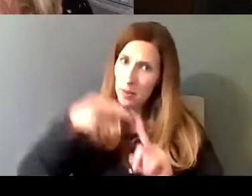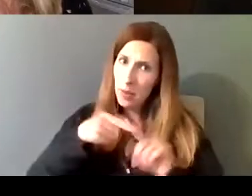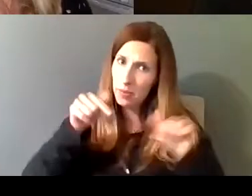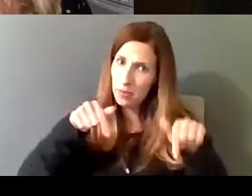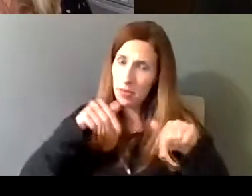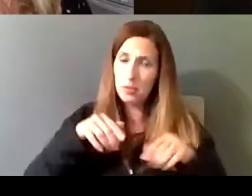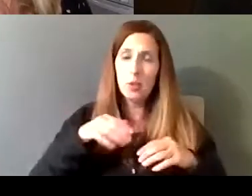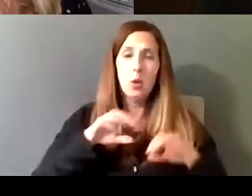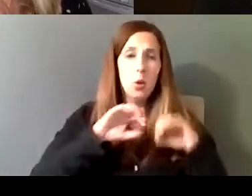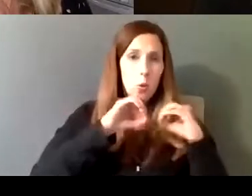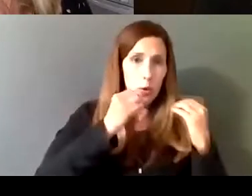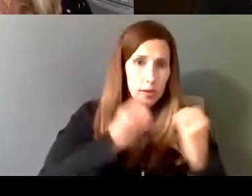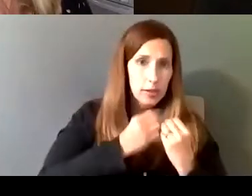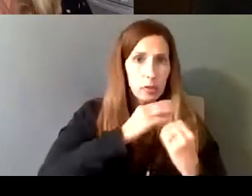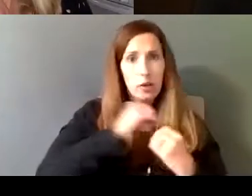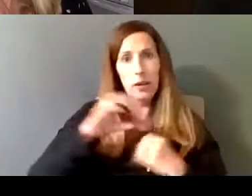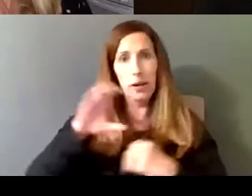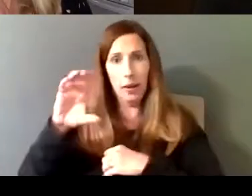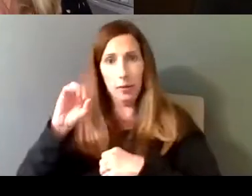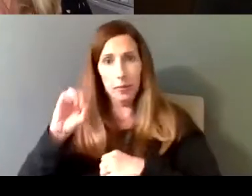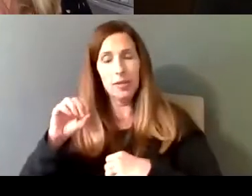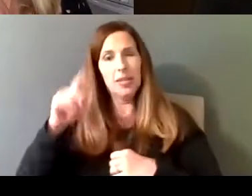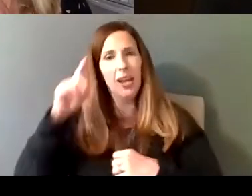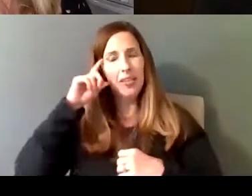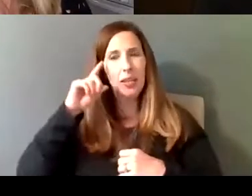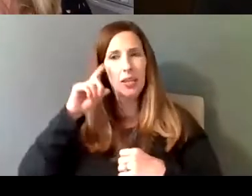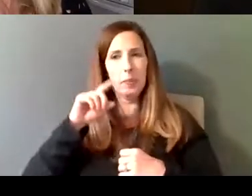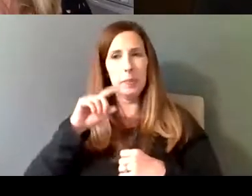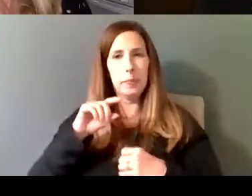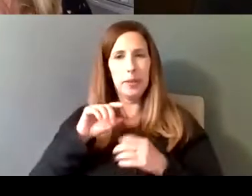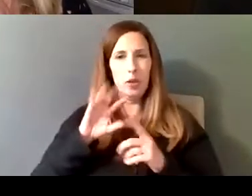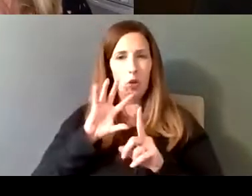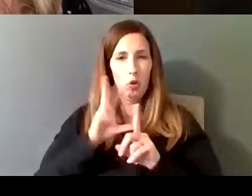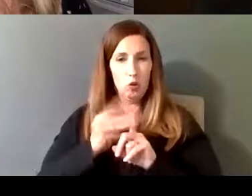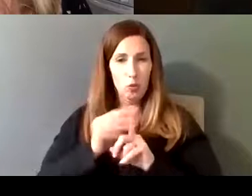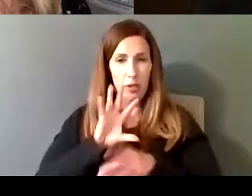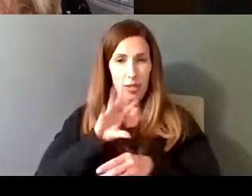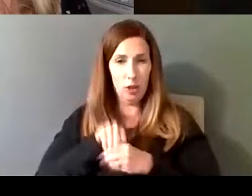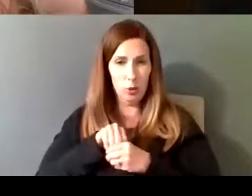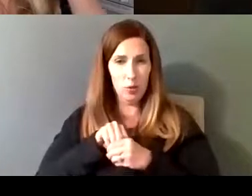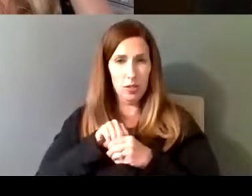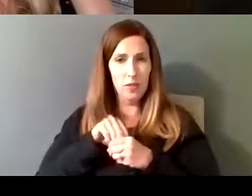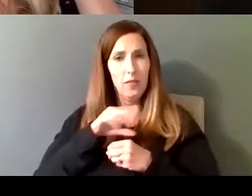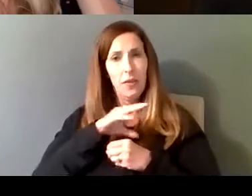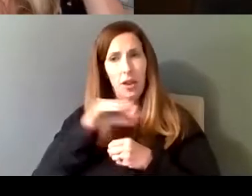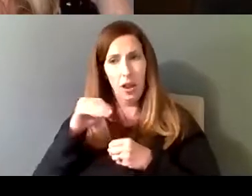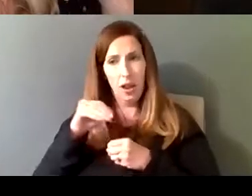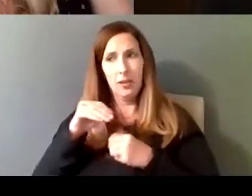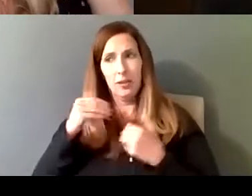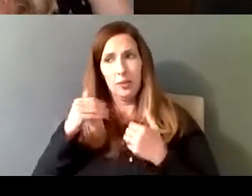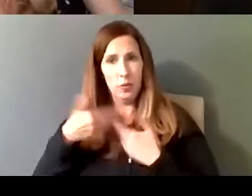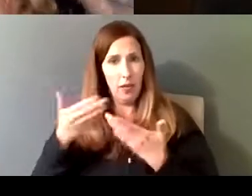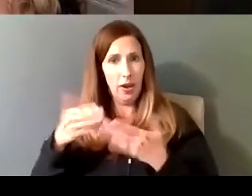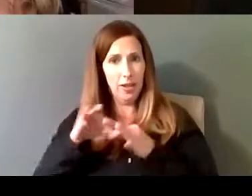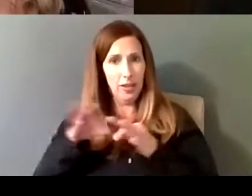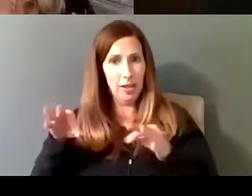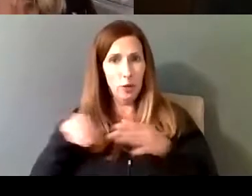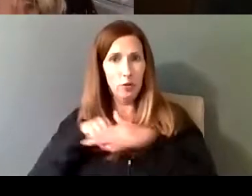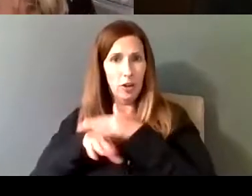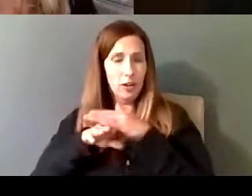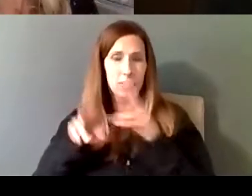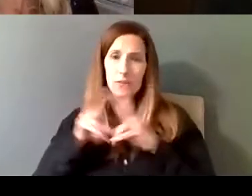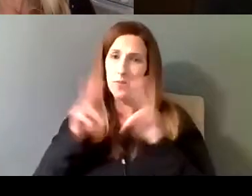and companies, I think being culturally inclusive and leaning into language access is hugely important